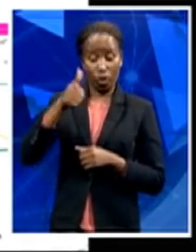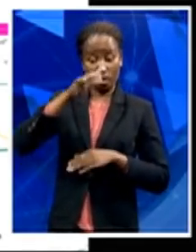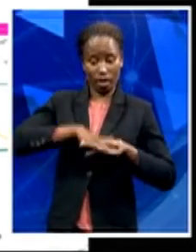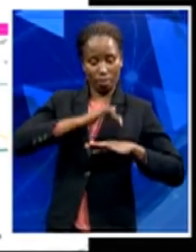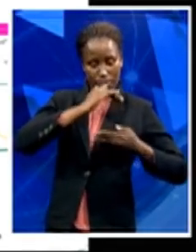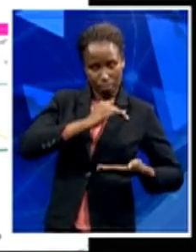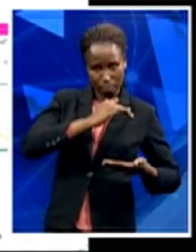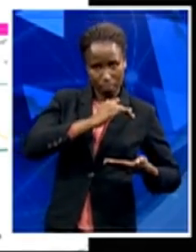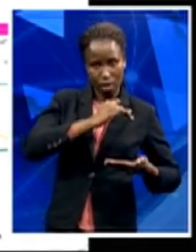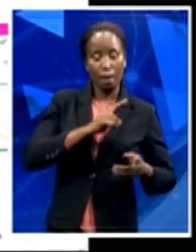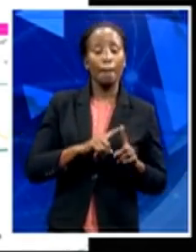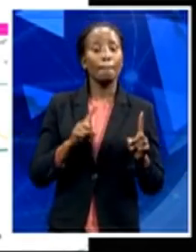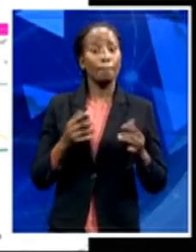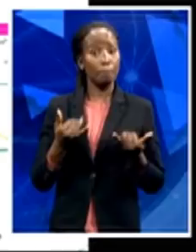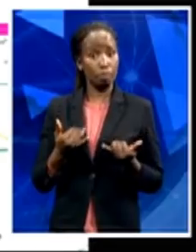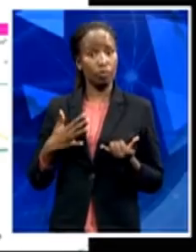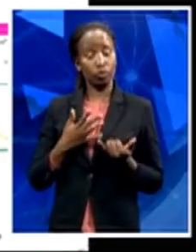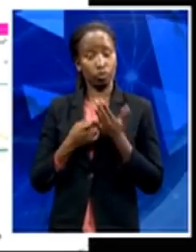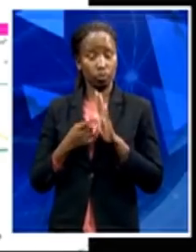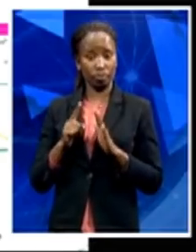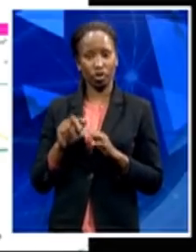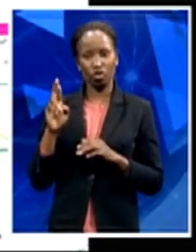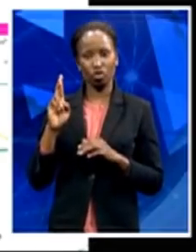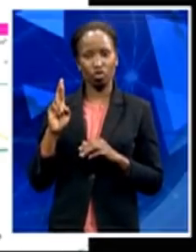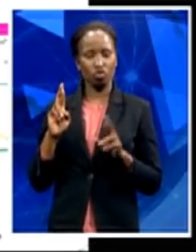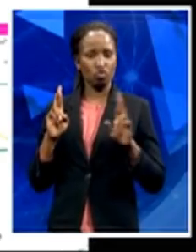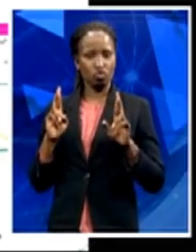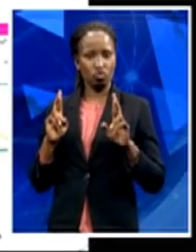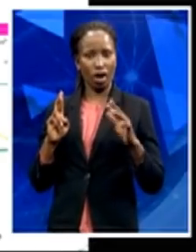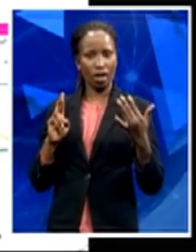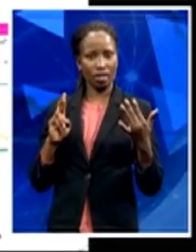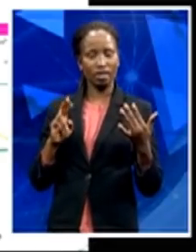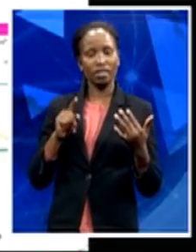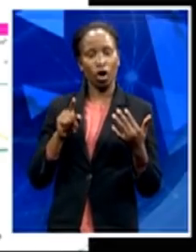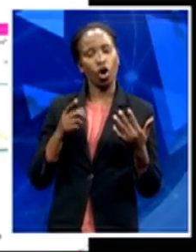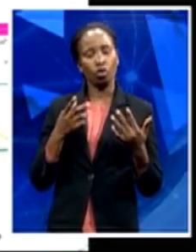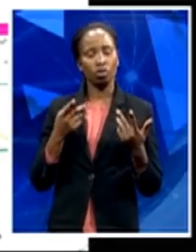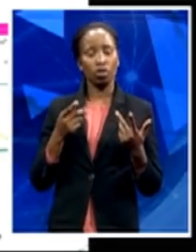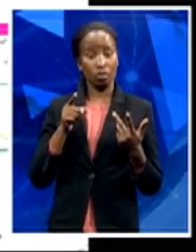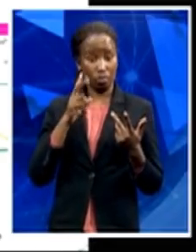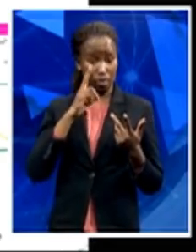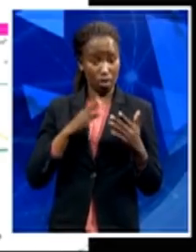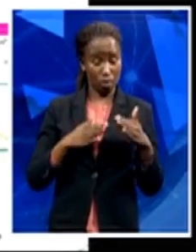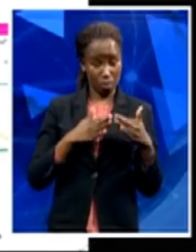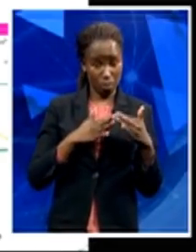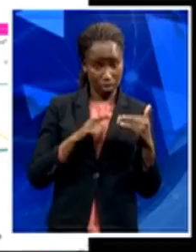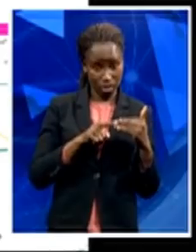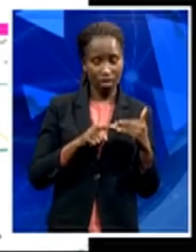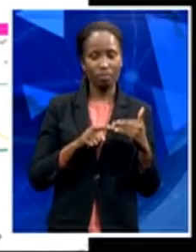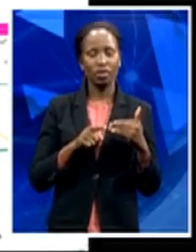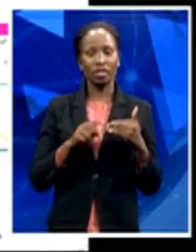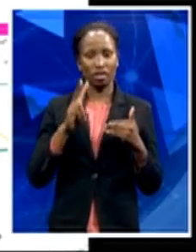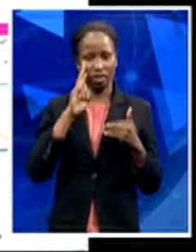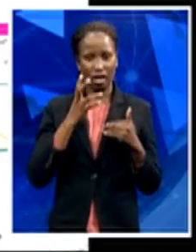on the right side of the slide at the right bottom corner is that we can see that we have got peaks and troughs